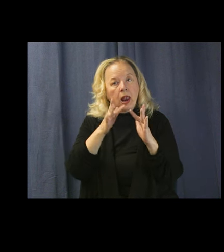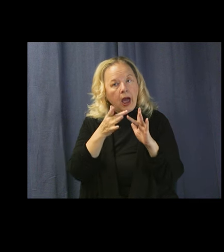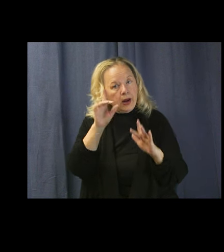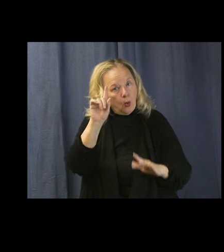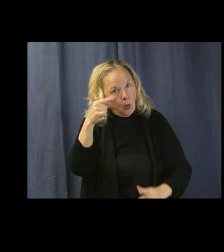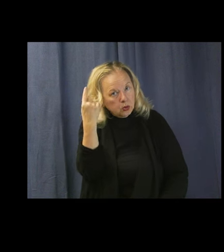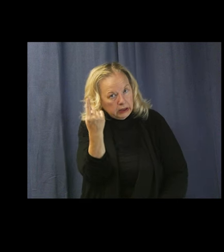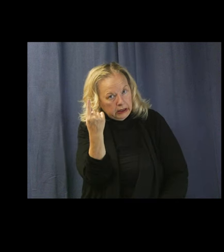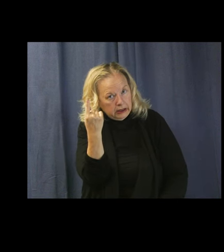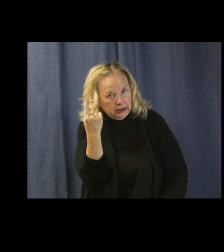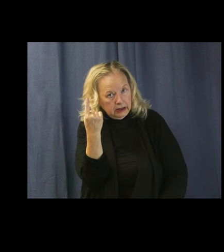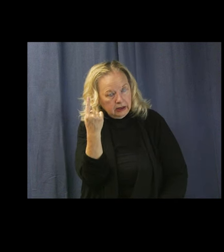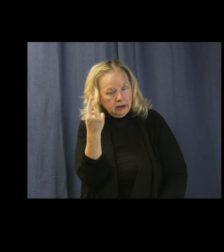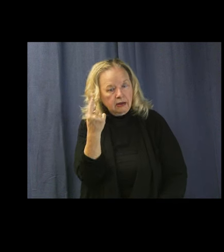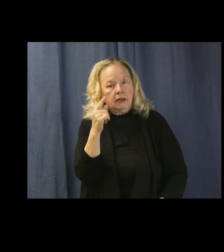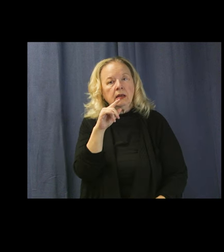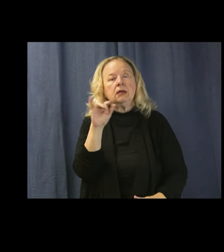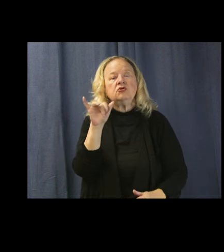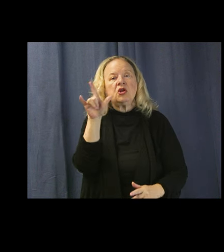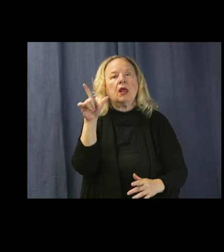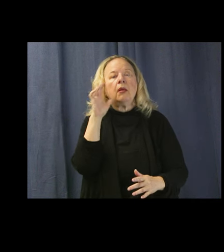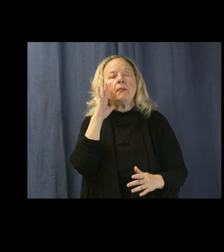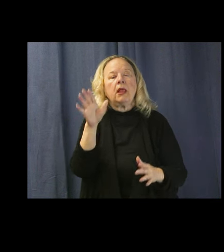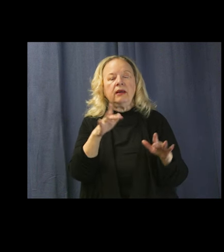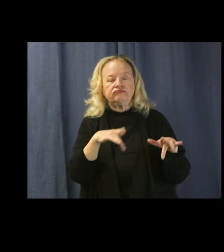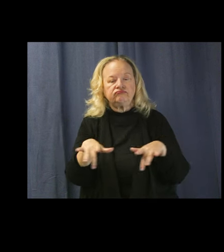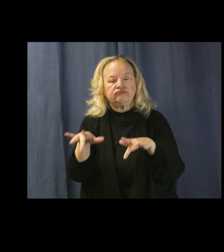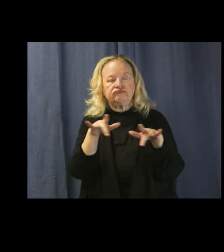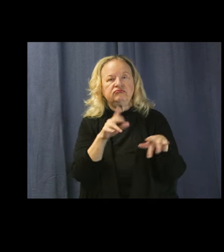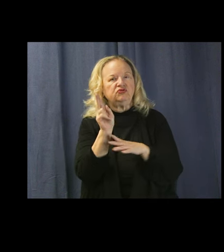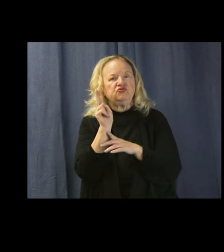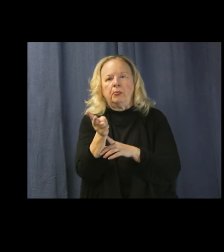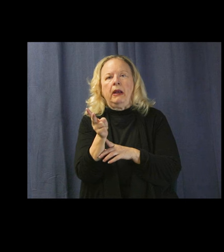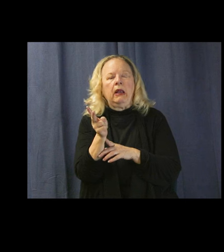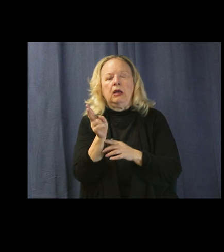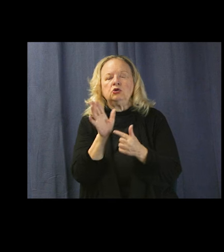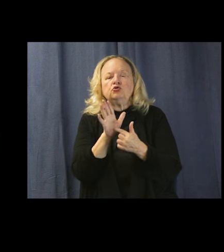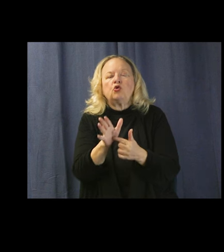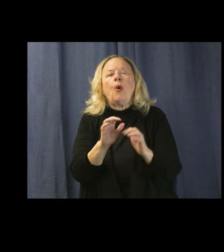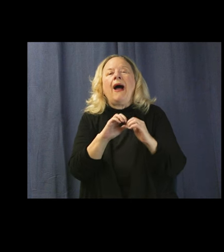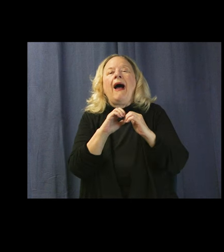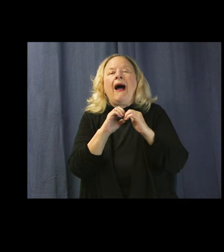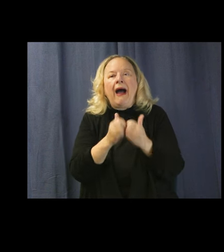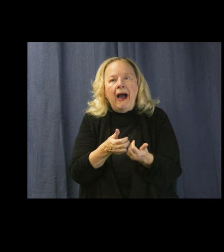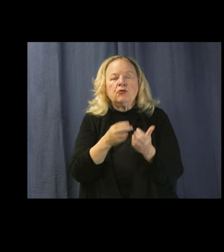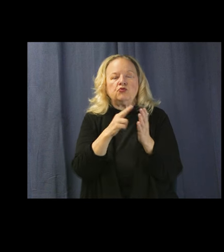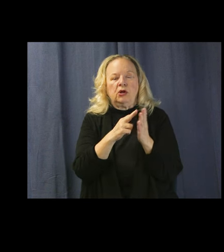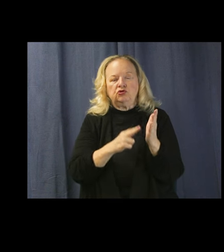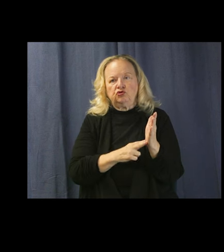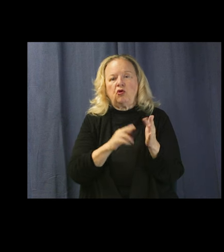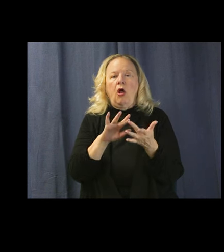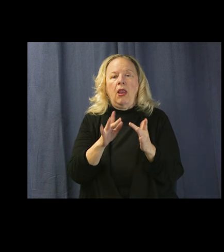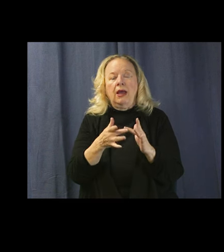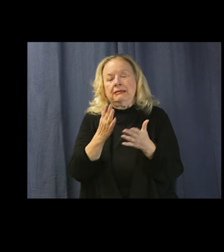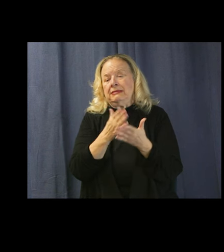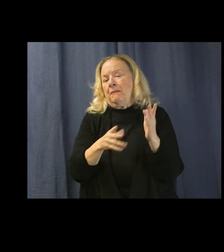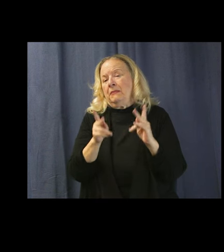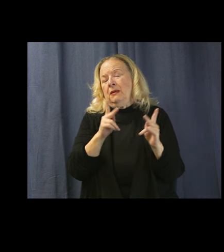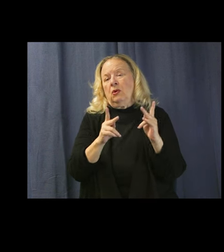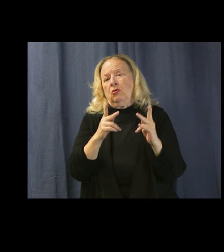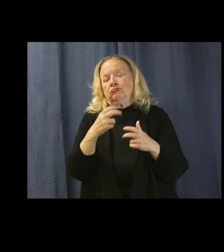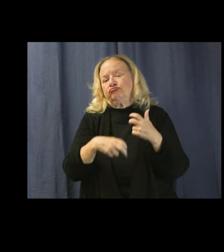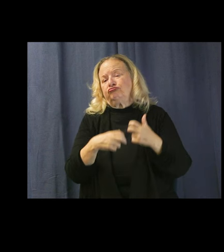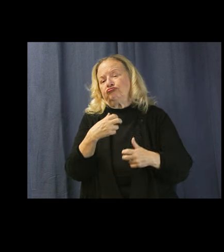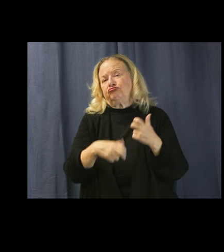Jill's going to play a real quick short video, like 2 minutes, showing you how to register, get online. Some people are having trouble